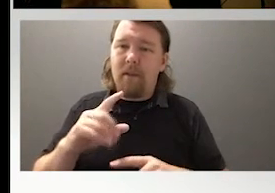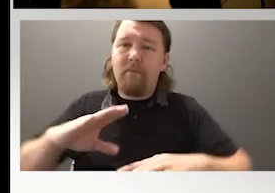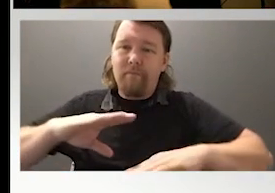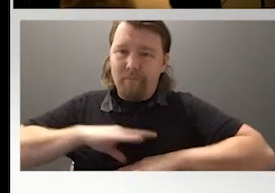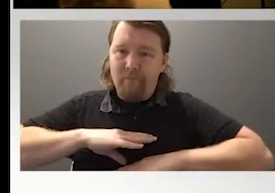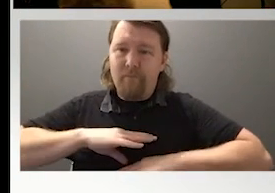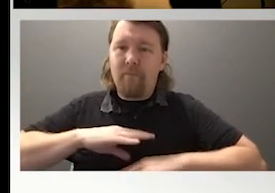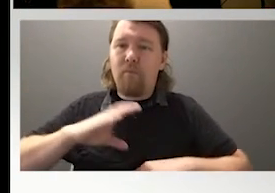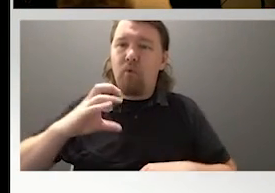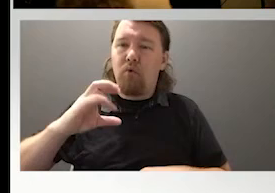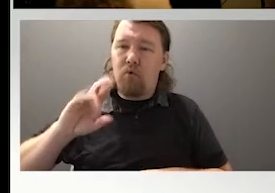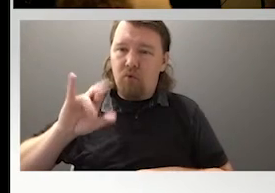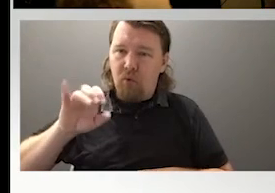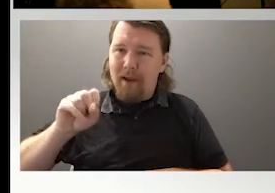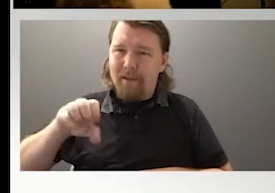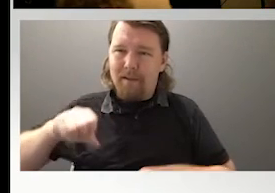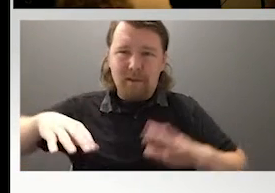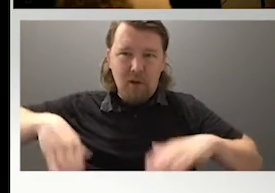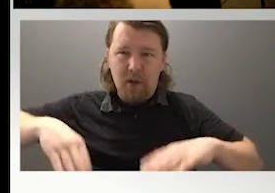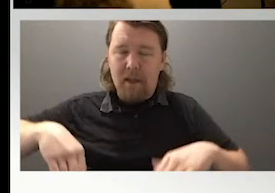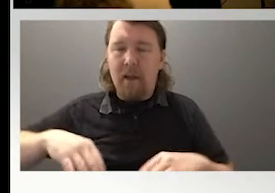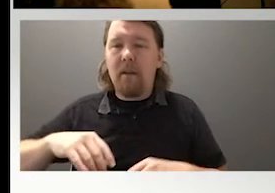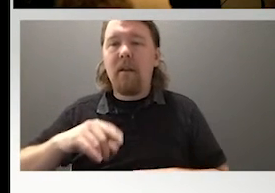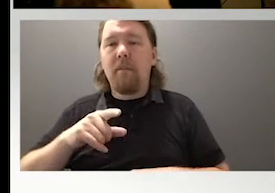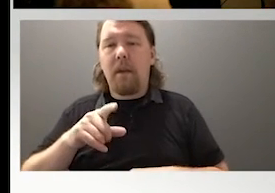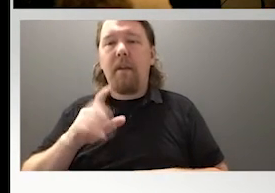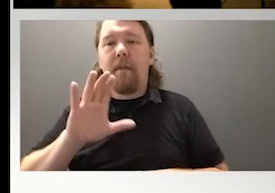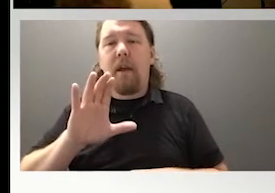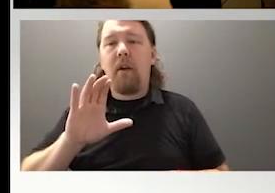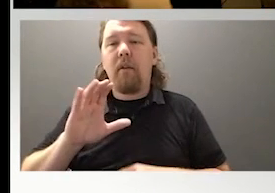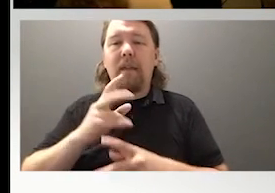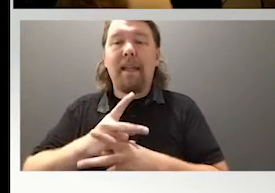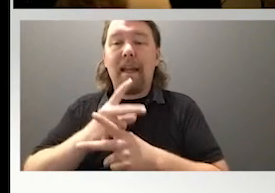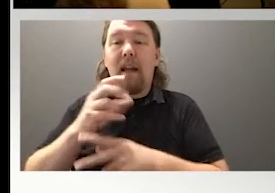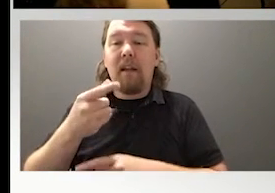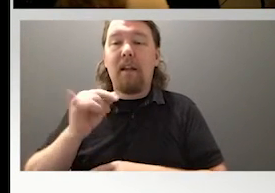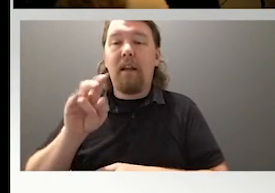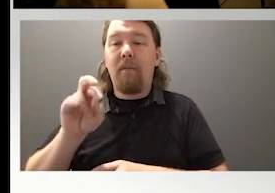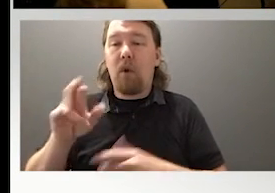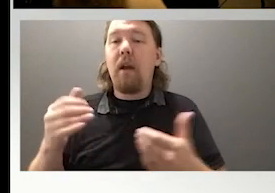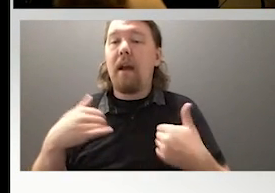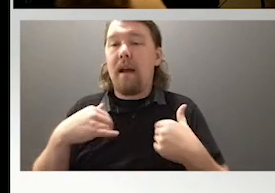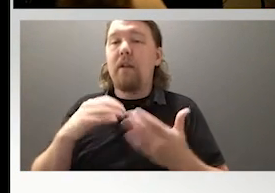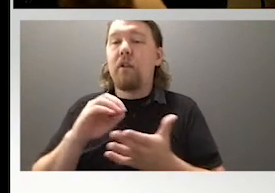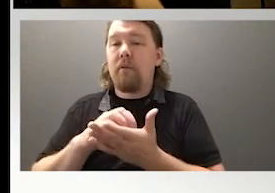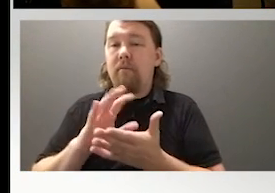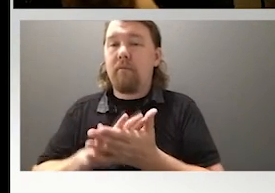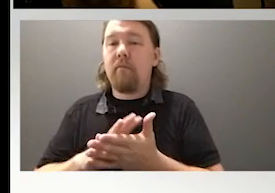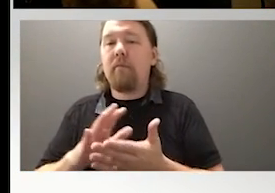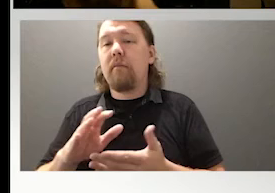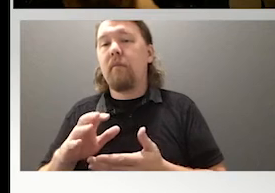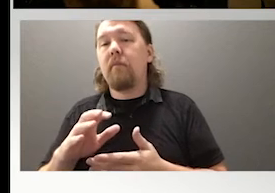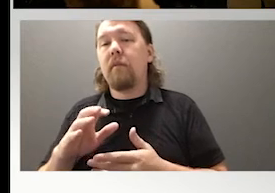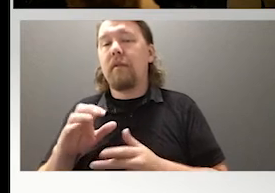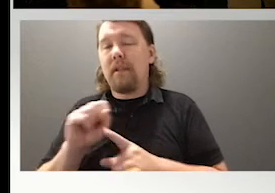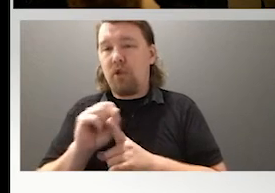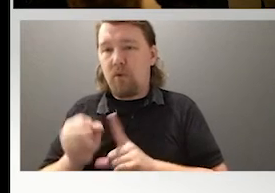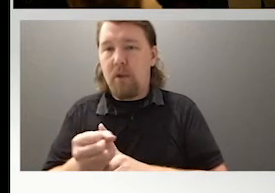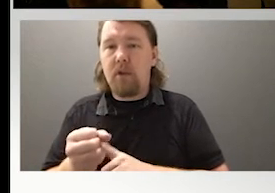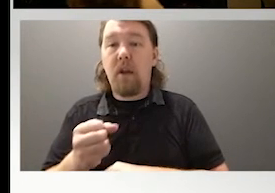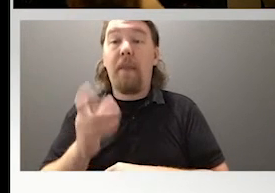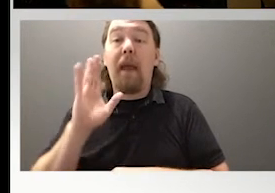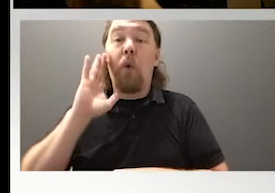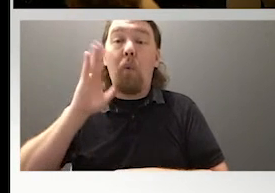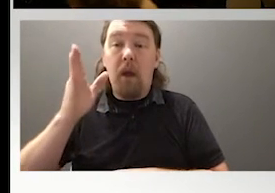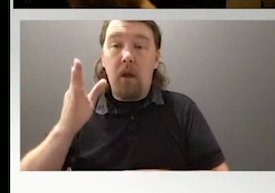criteria yet. So these are individuals whose caregiver has a documented condition. They're expected to render the caregiver unable